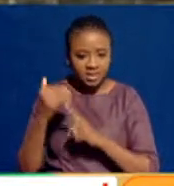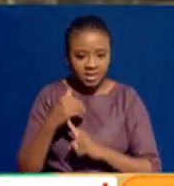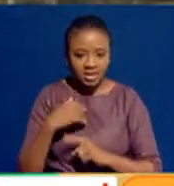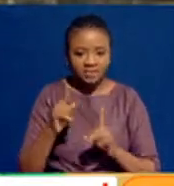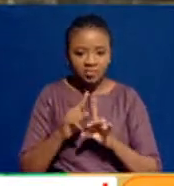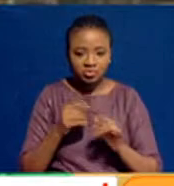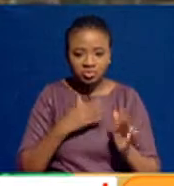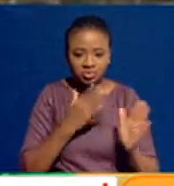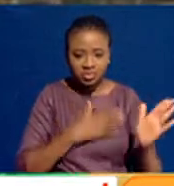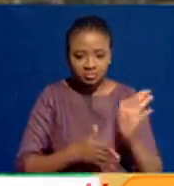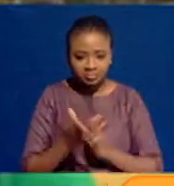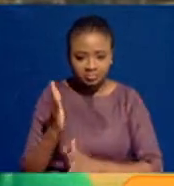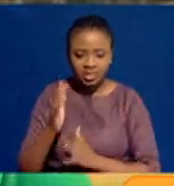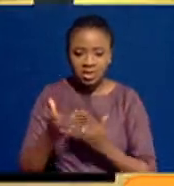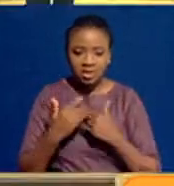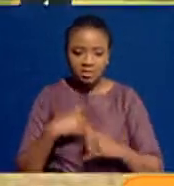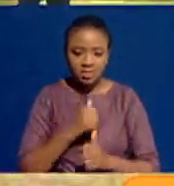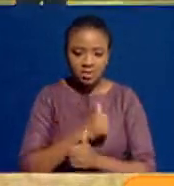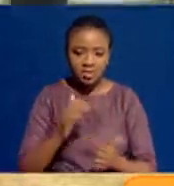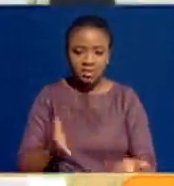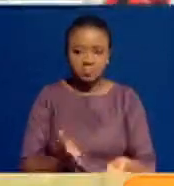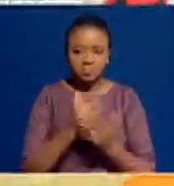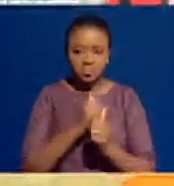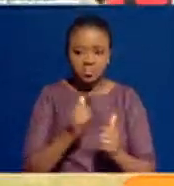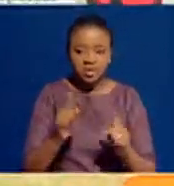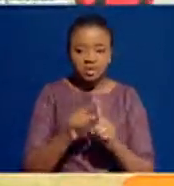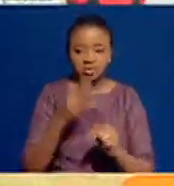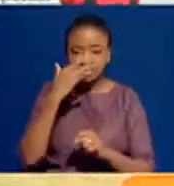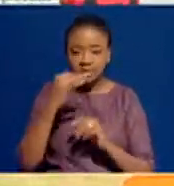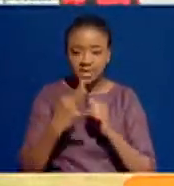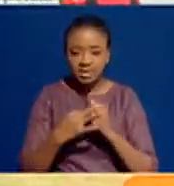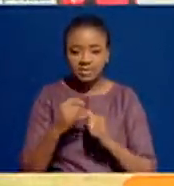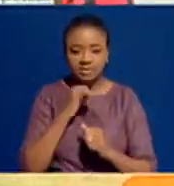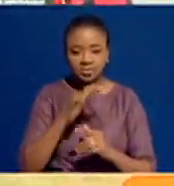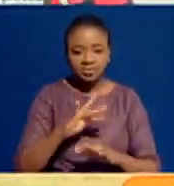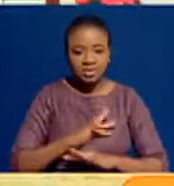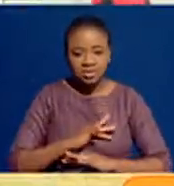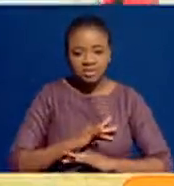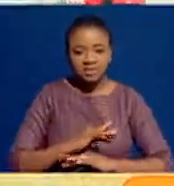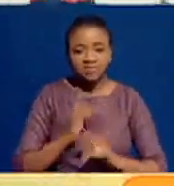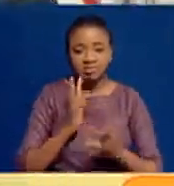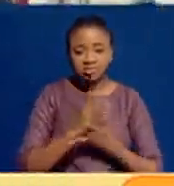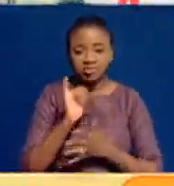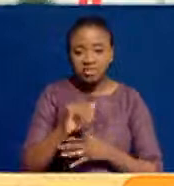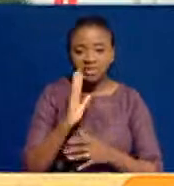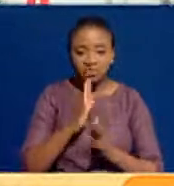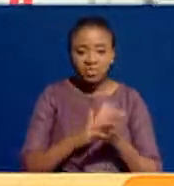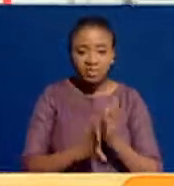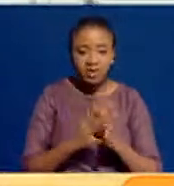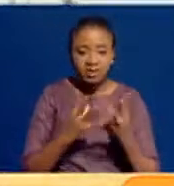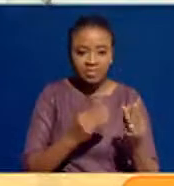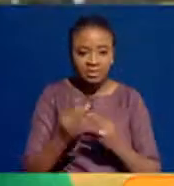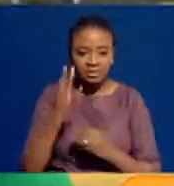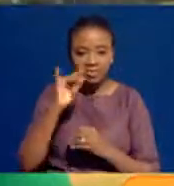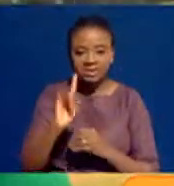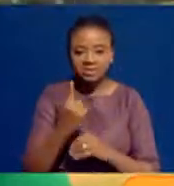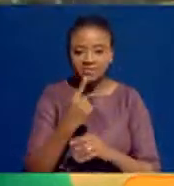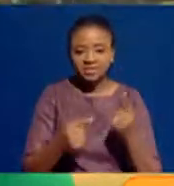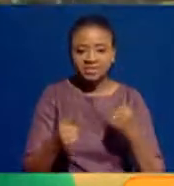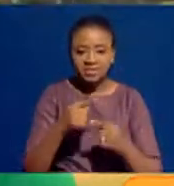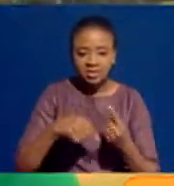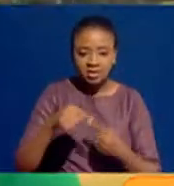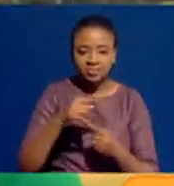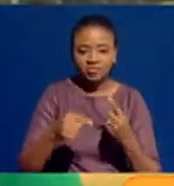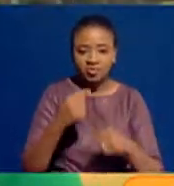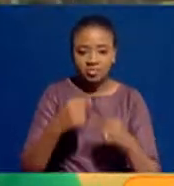not been up to the mark. 8 days, not good enough. Yeah, it will be a bit easier because it's the first round of qualifiers, and then